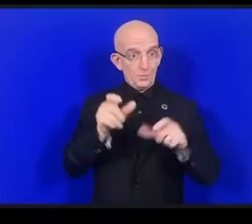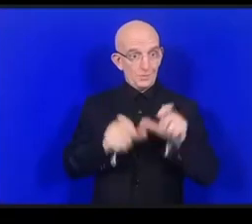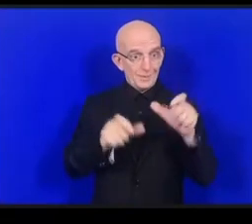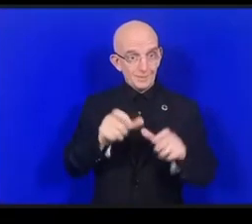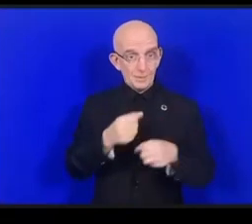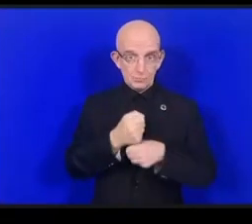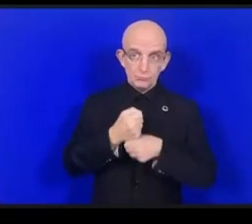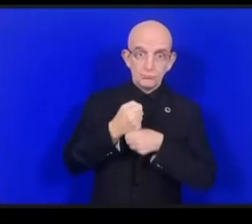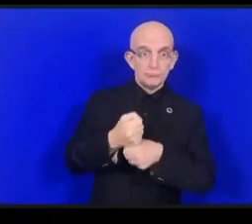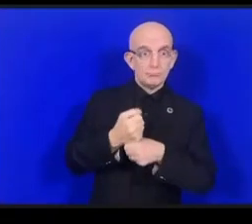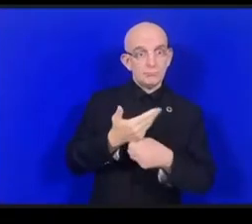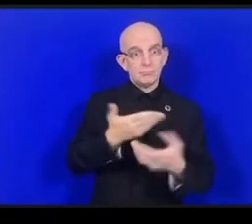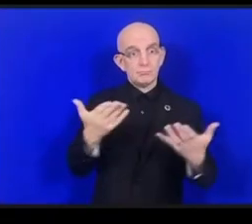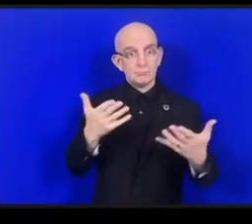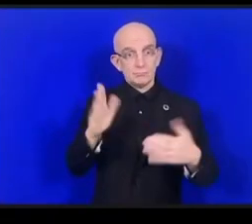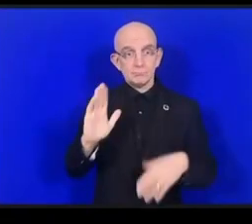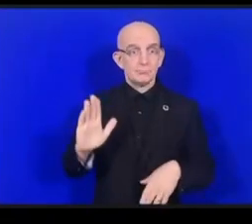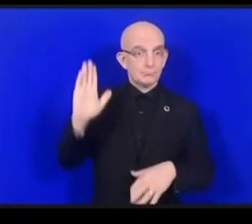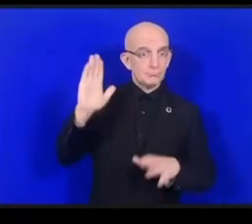matter